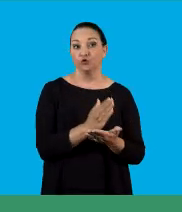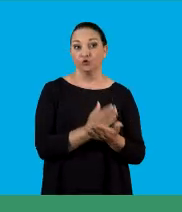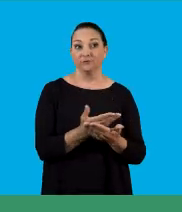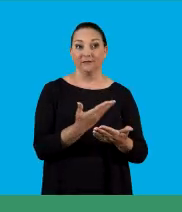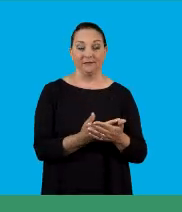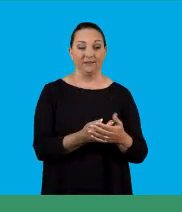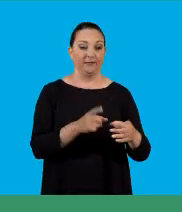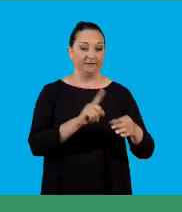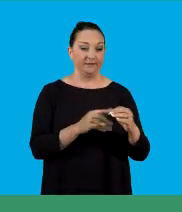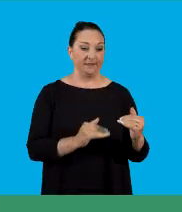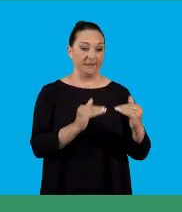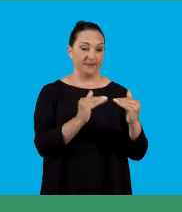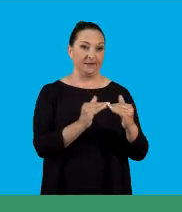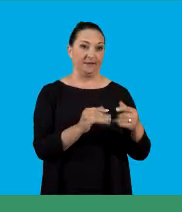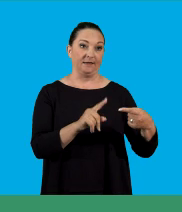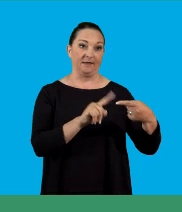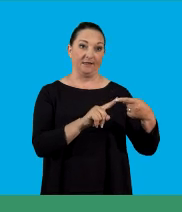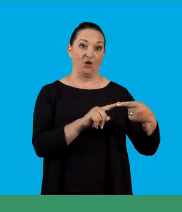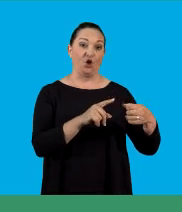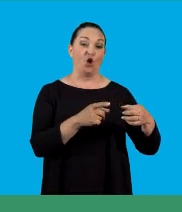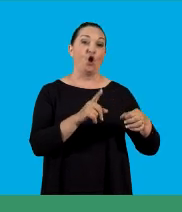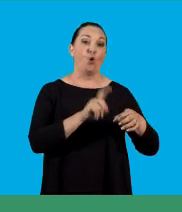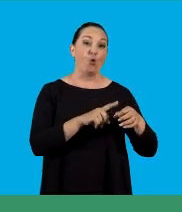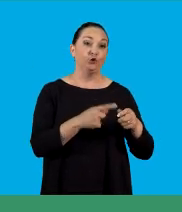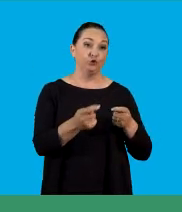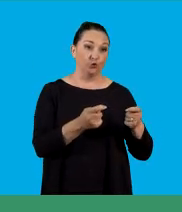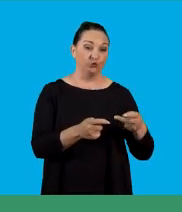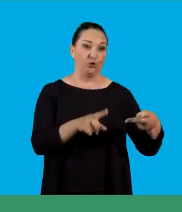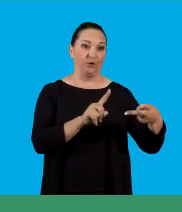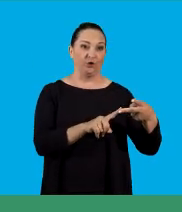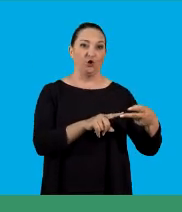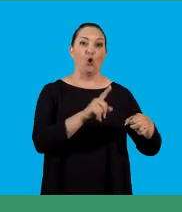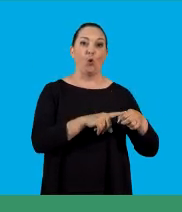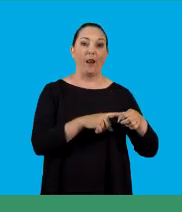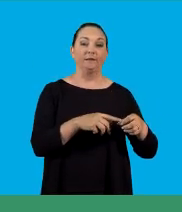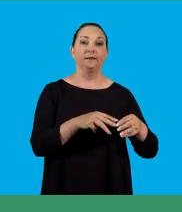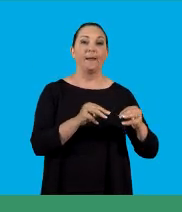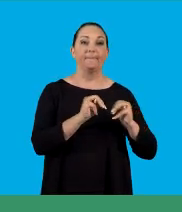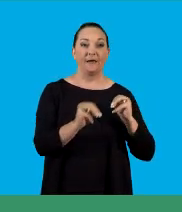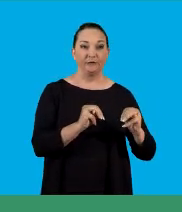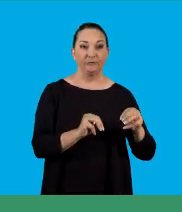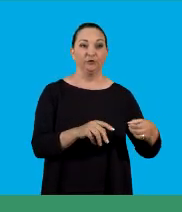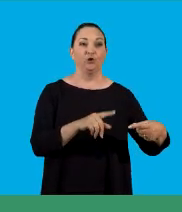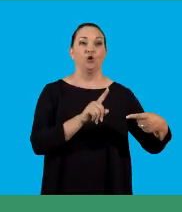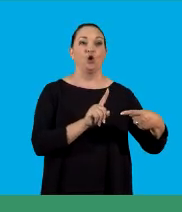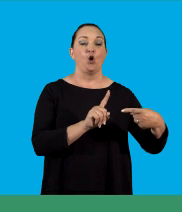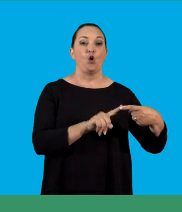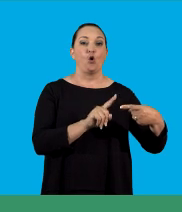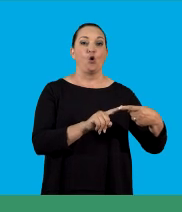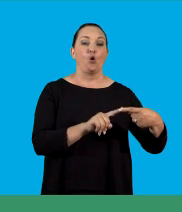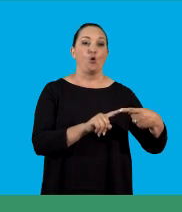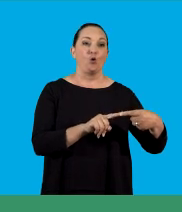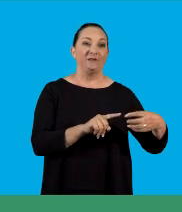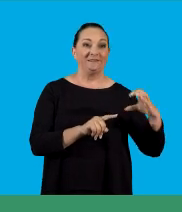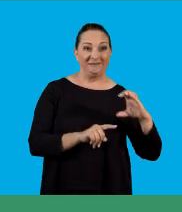has met the required standard. Is it option A, quality control? Is it option B, quality management? Is it option C, quality